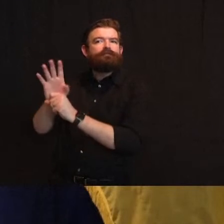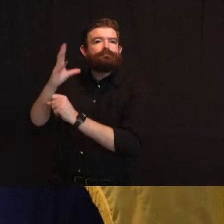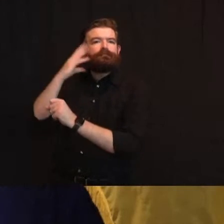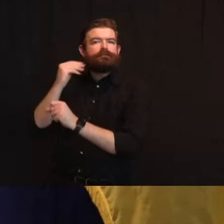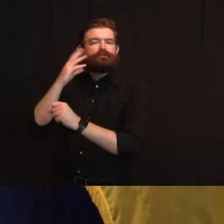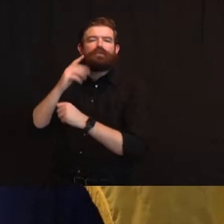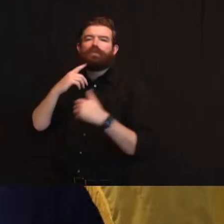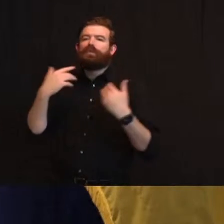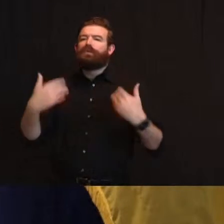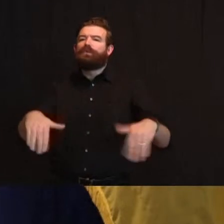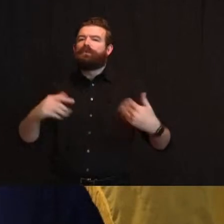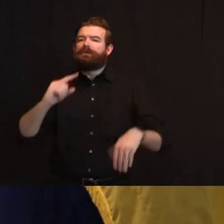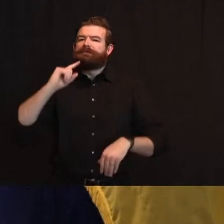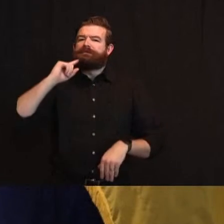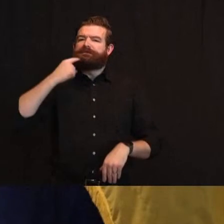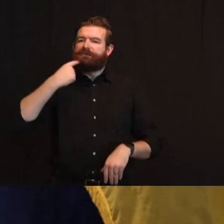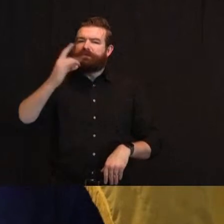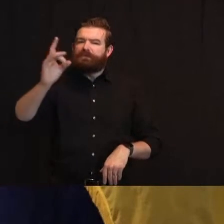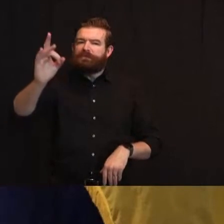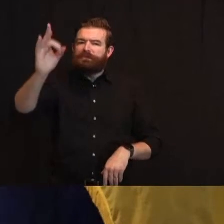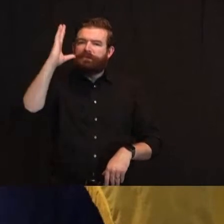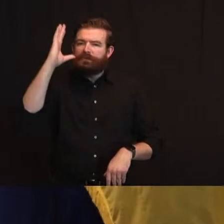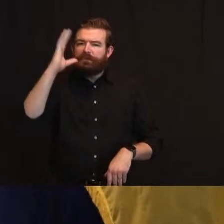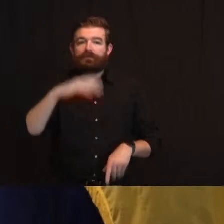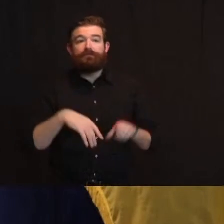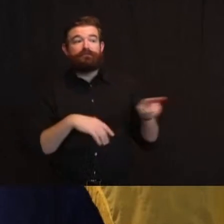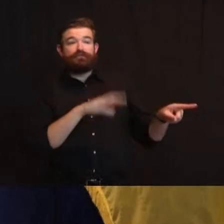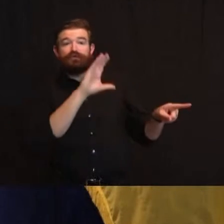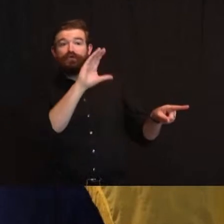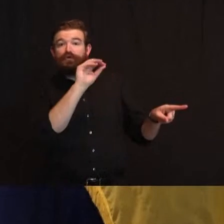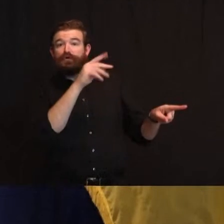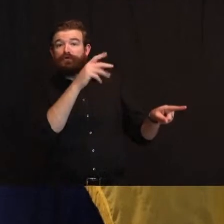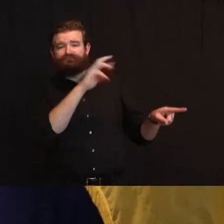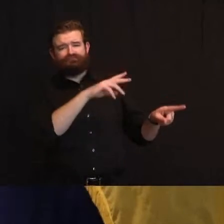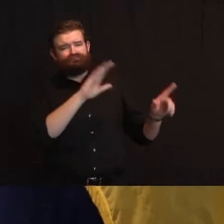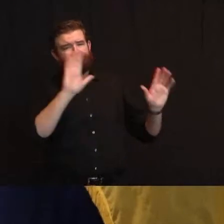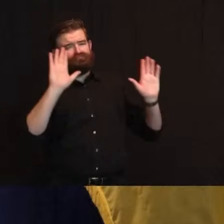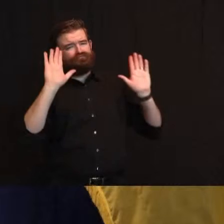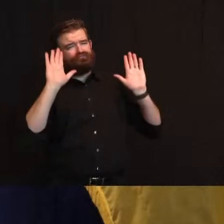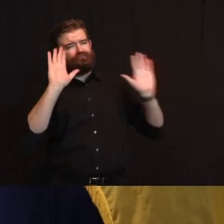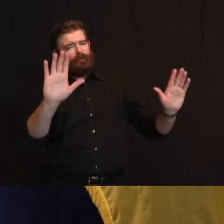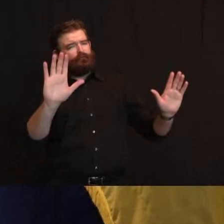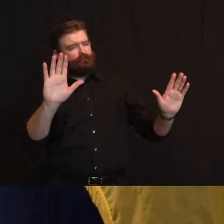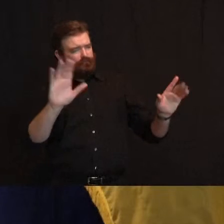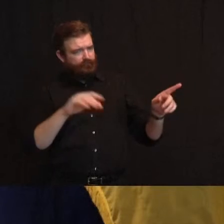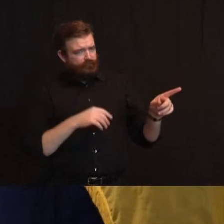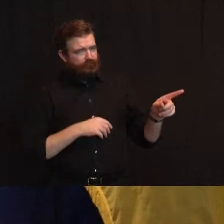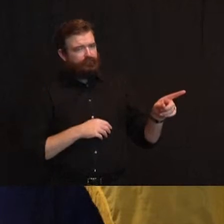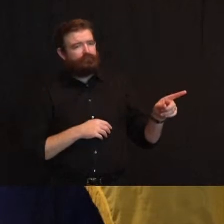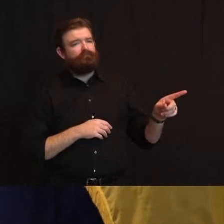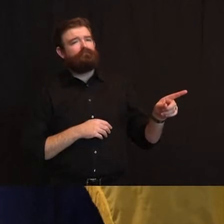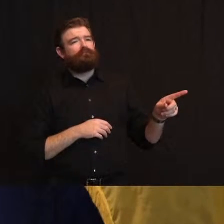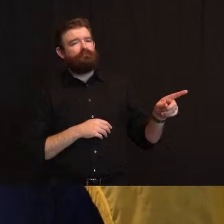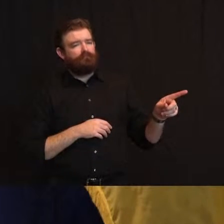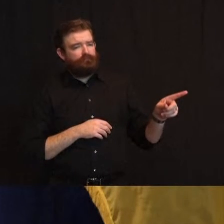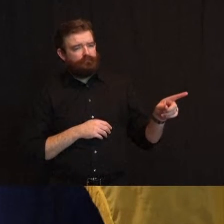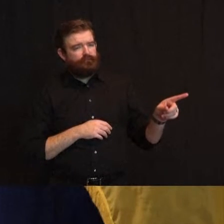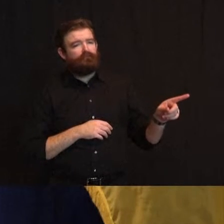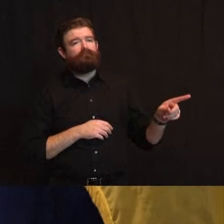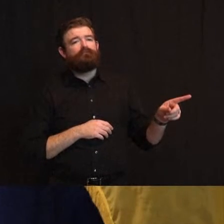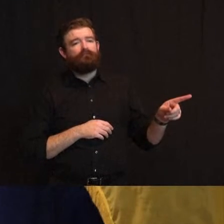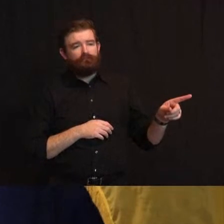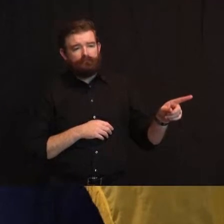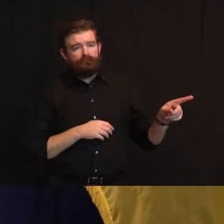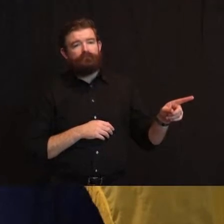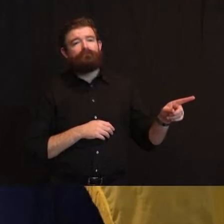job, I have to say, both in its day job in terms of the inside its four walls and what it does in Camden and Camden